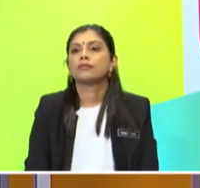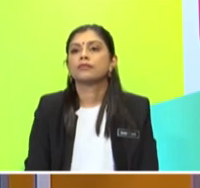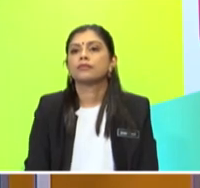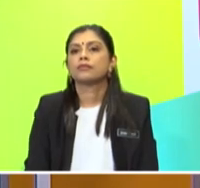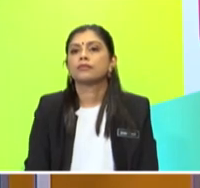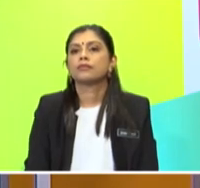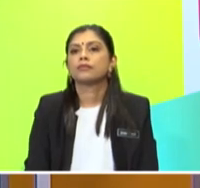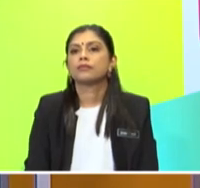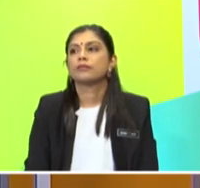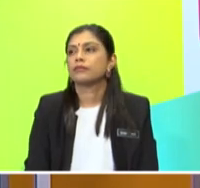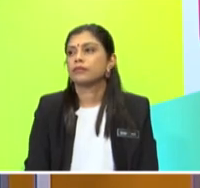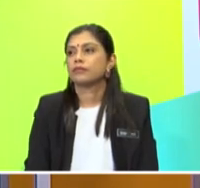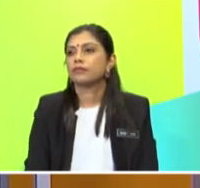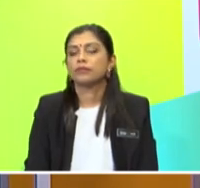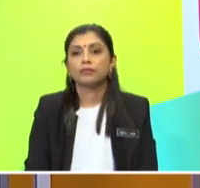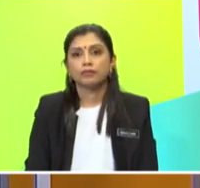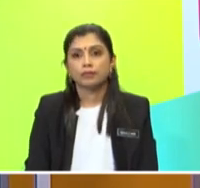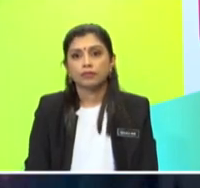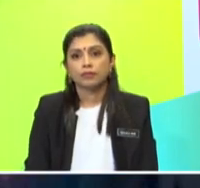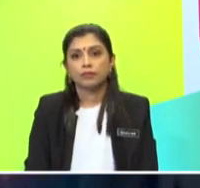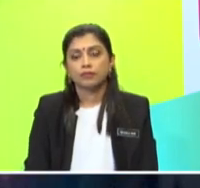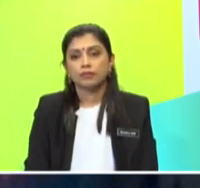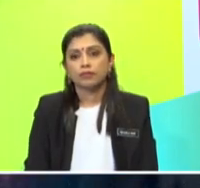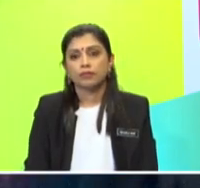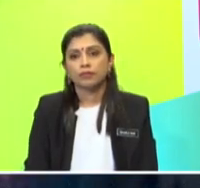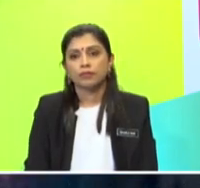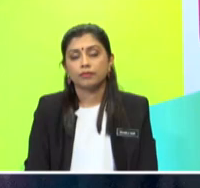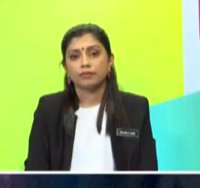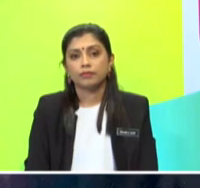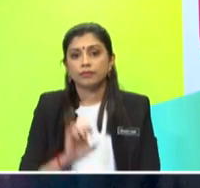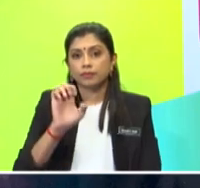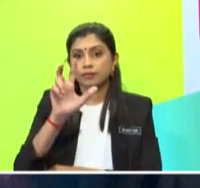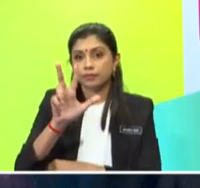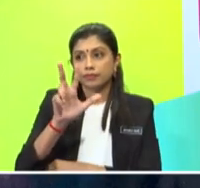sentences? Would it be Zarith, Ku, Iman, or Ibnu?